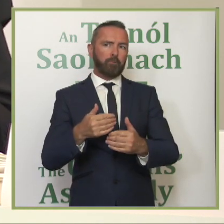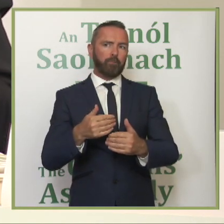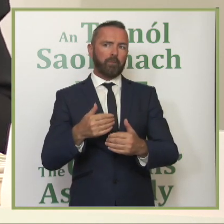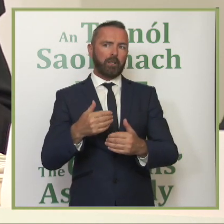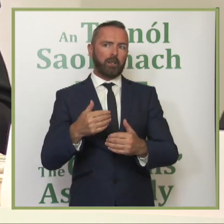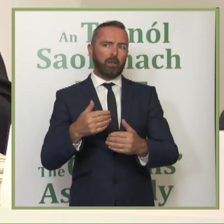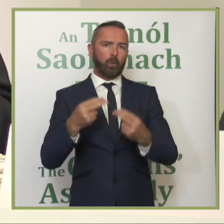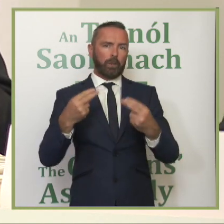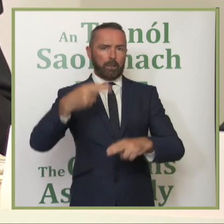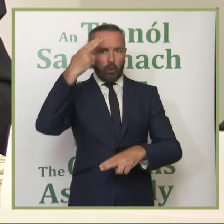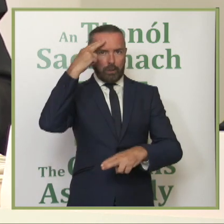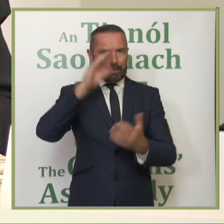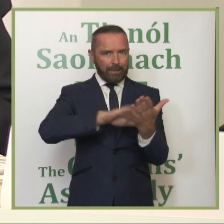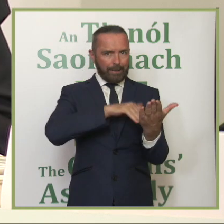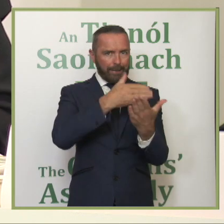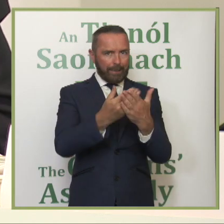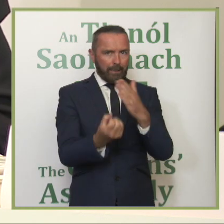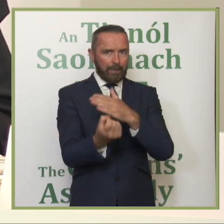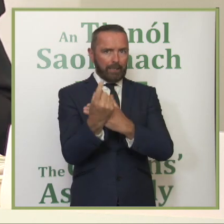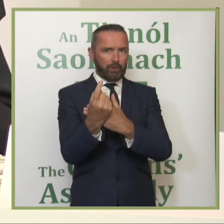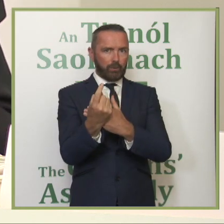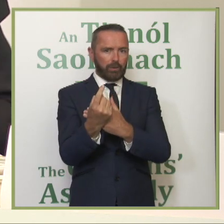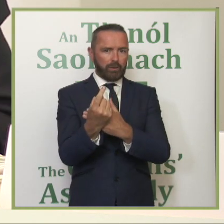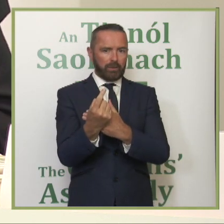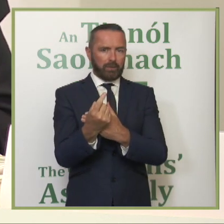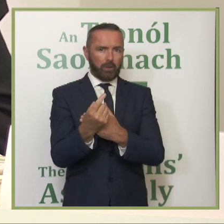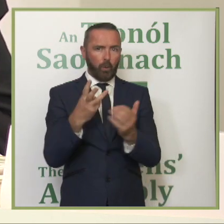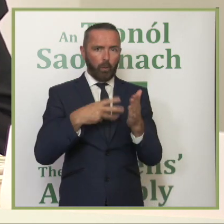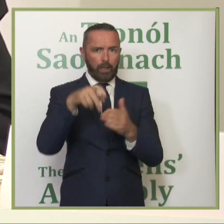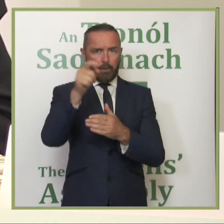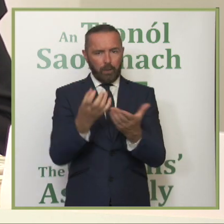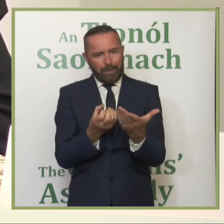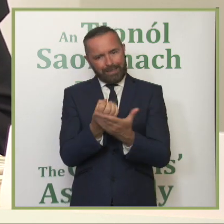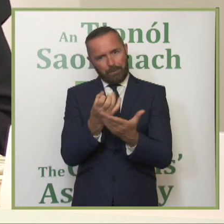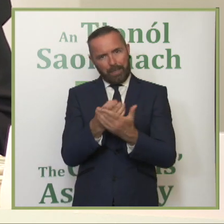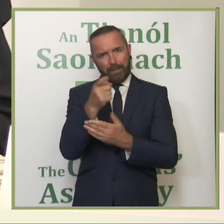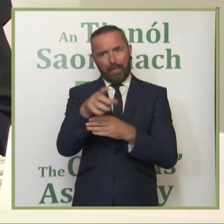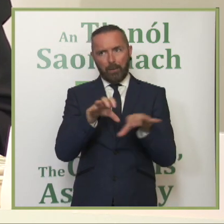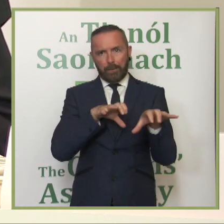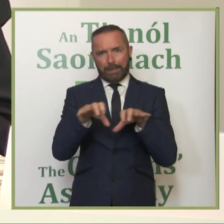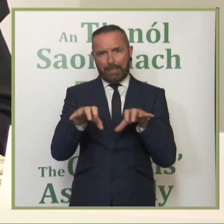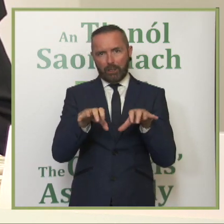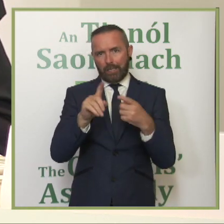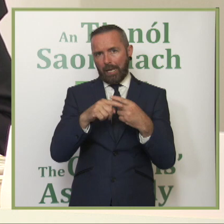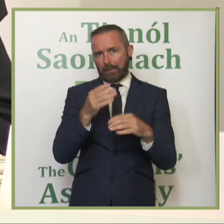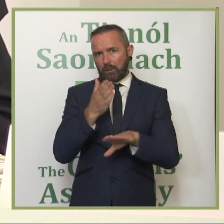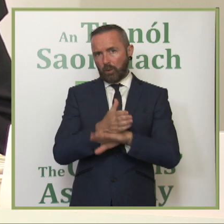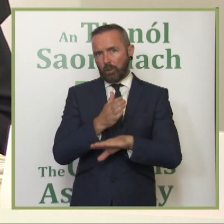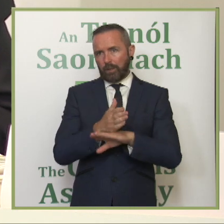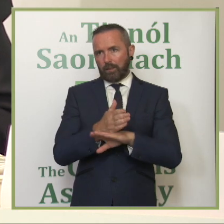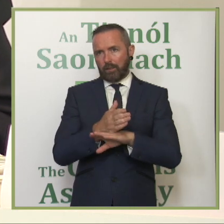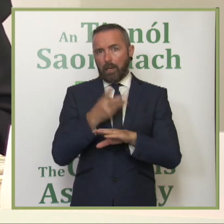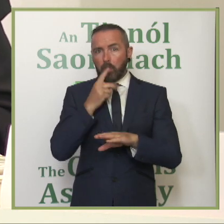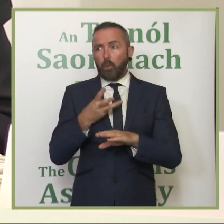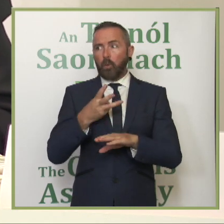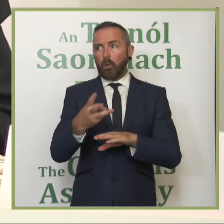understanding legal issues in terms of somebody explaining their position and their story, but we will and we have working with the group around how